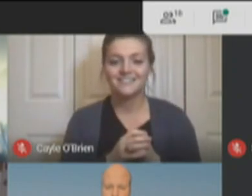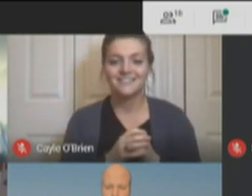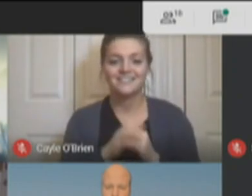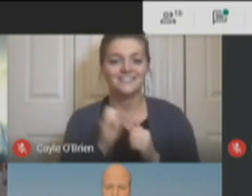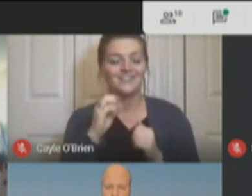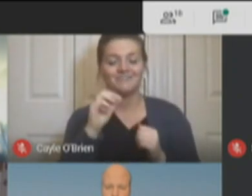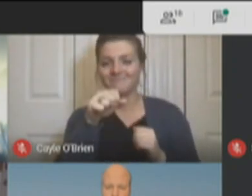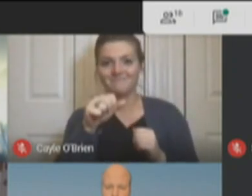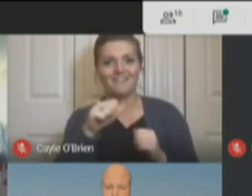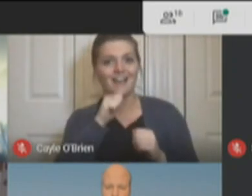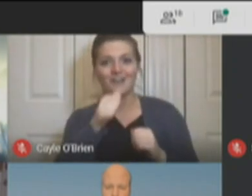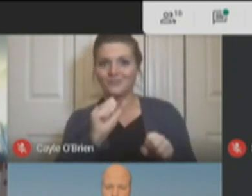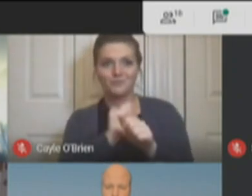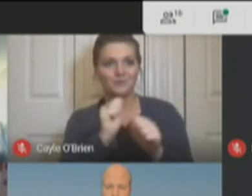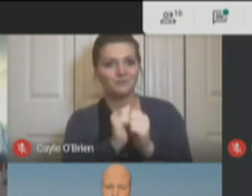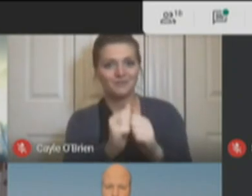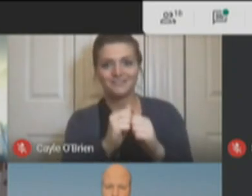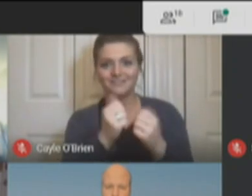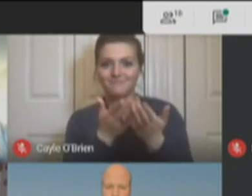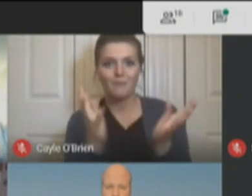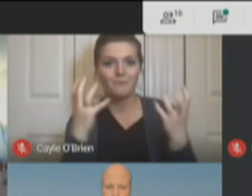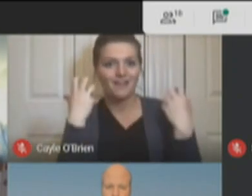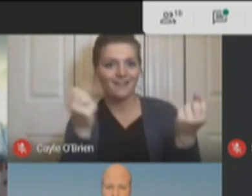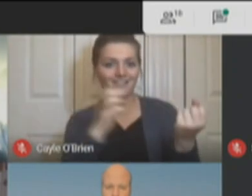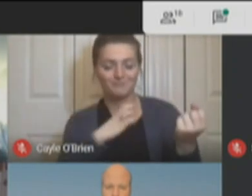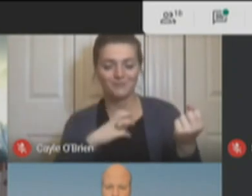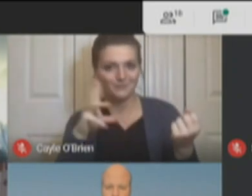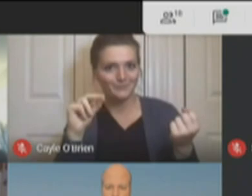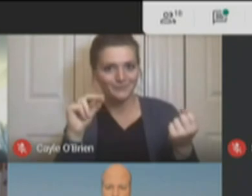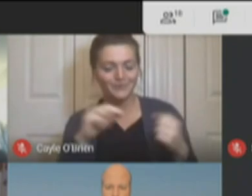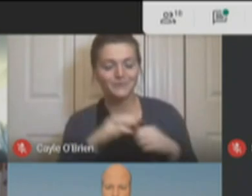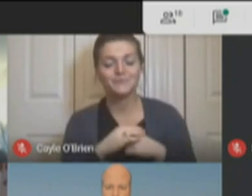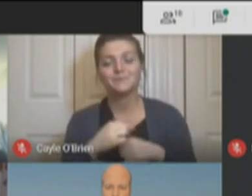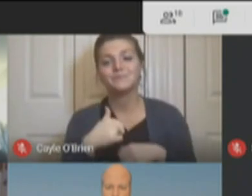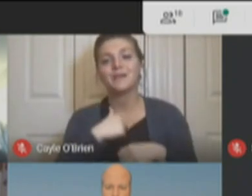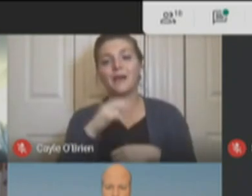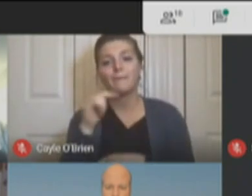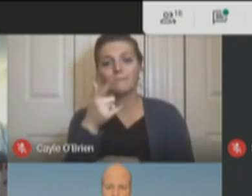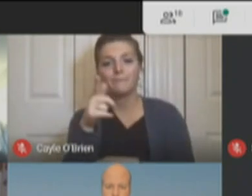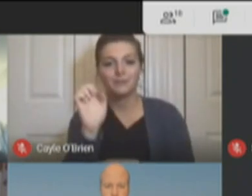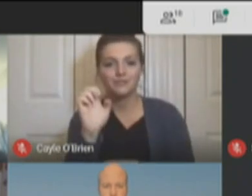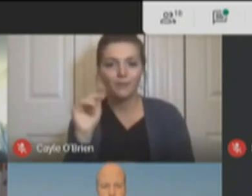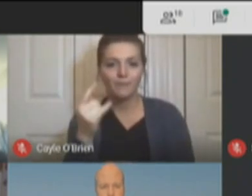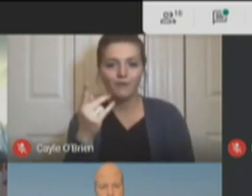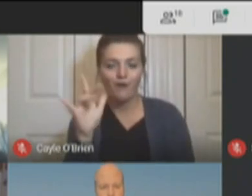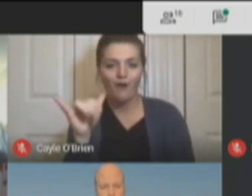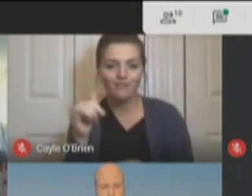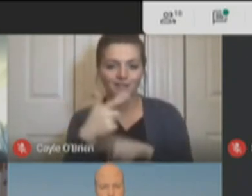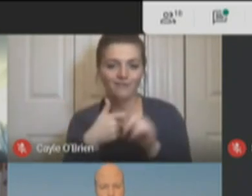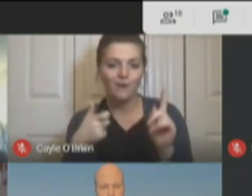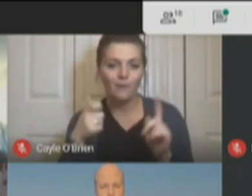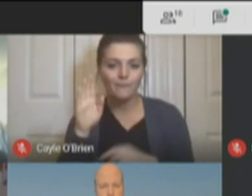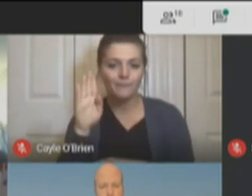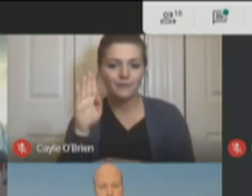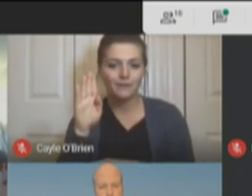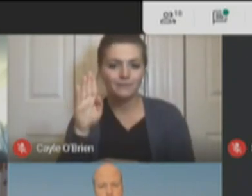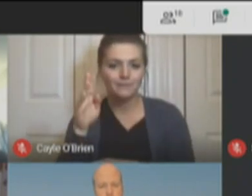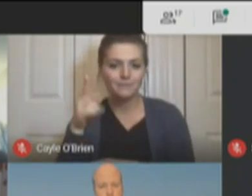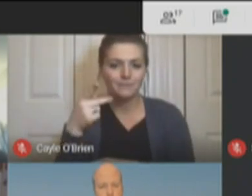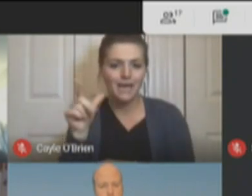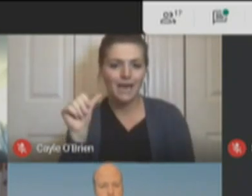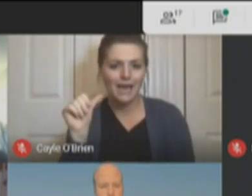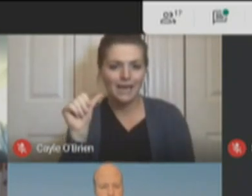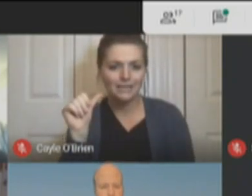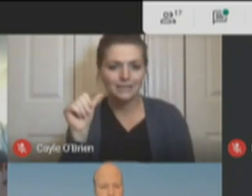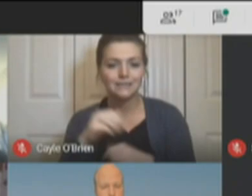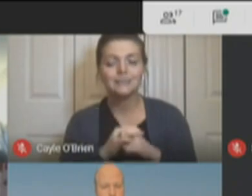Health Commission. I'm Michelle McCarthy, Housing Policy Manager for the Bpda, here to talk about the agency's work around affirmatively